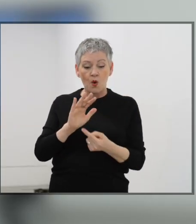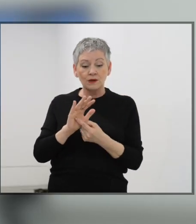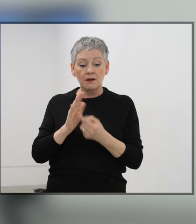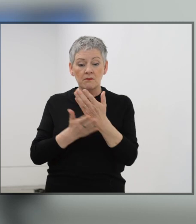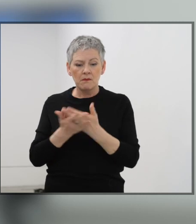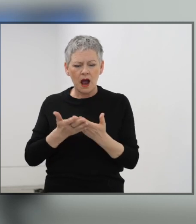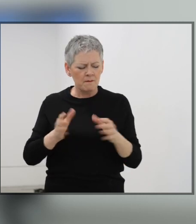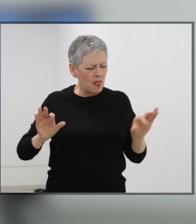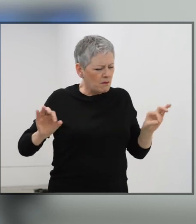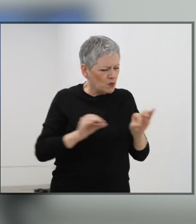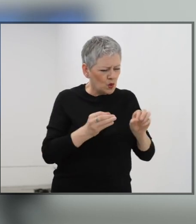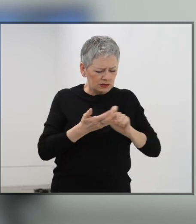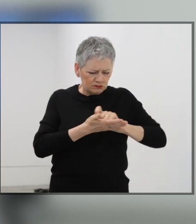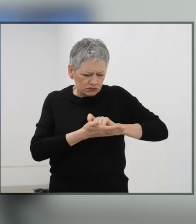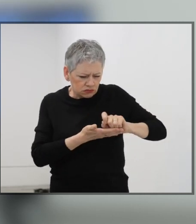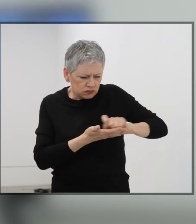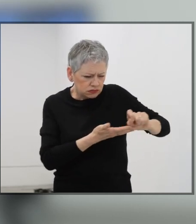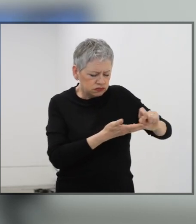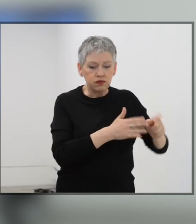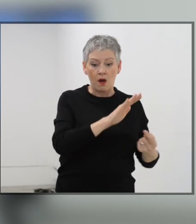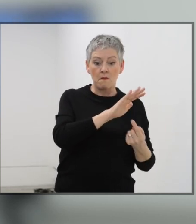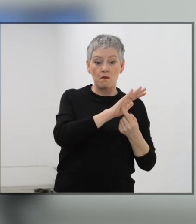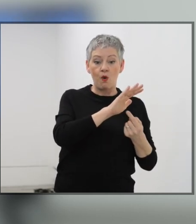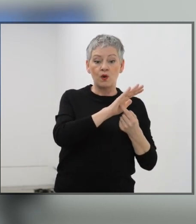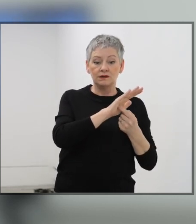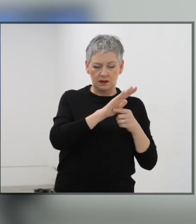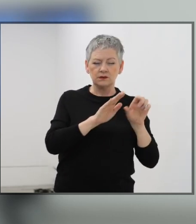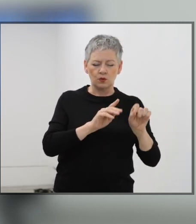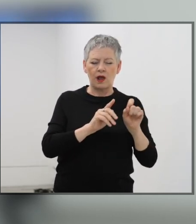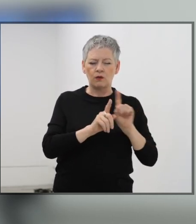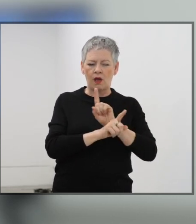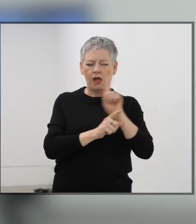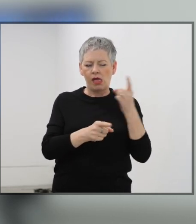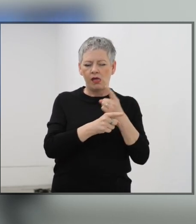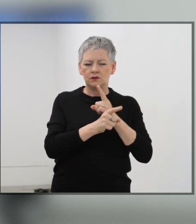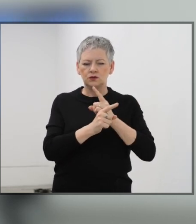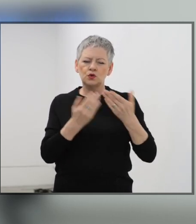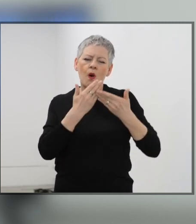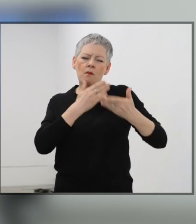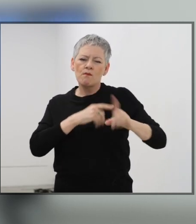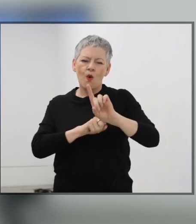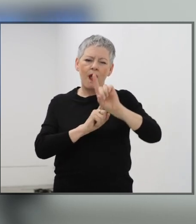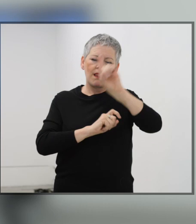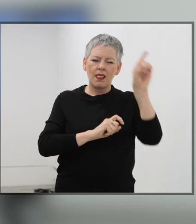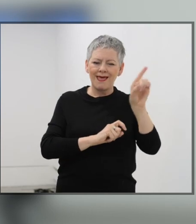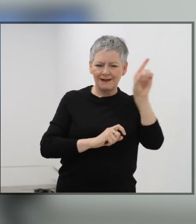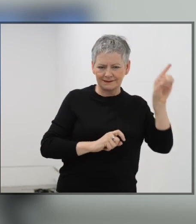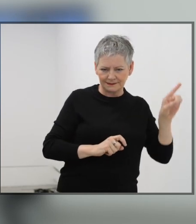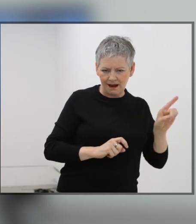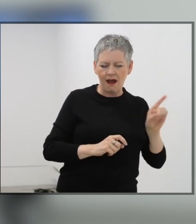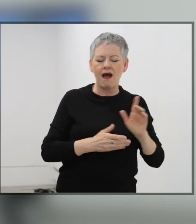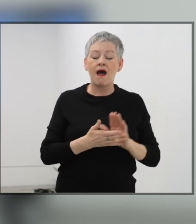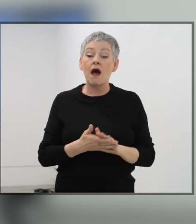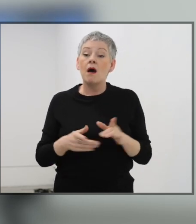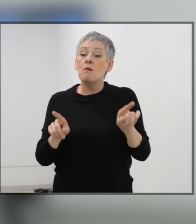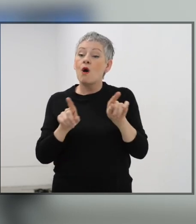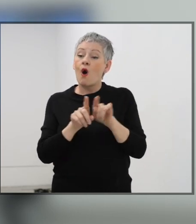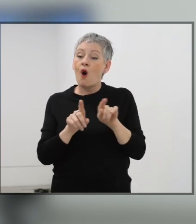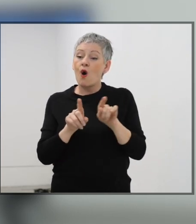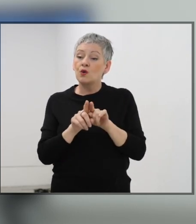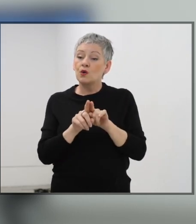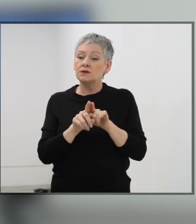The music that you write is an important part, and we'll come to that with some of the stuff that we're going to do. And